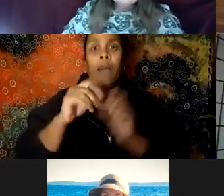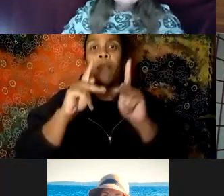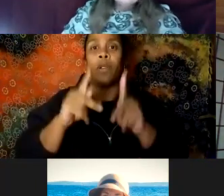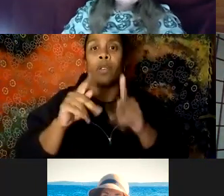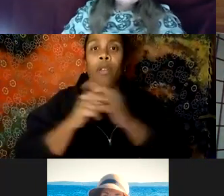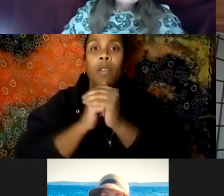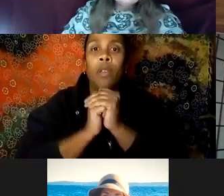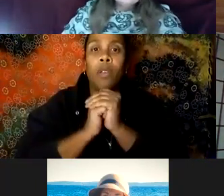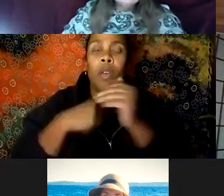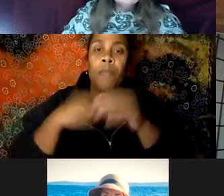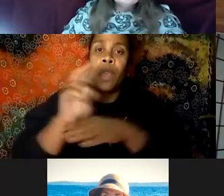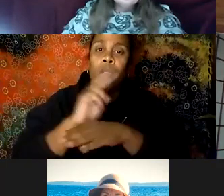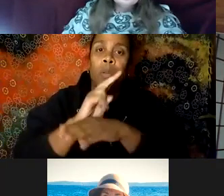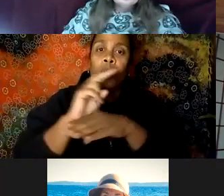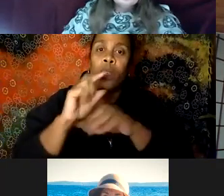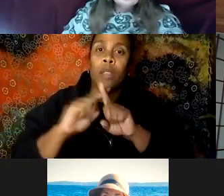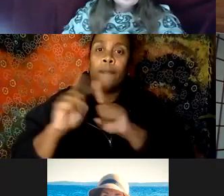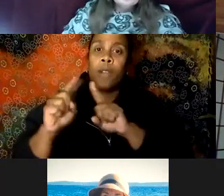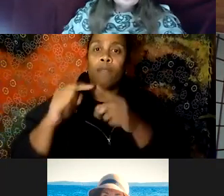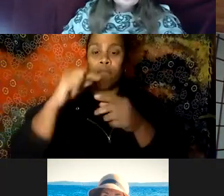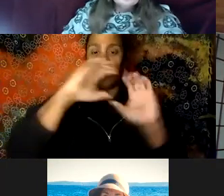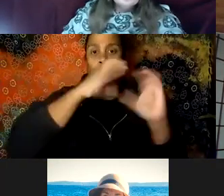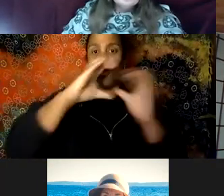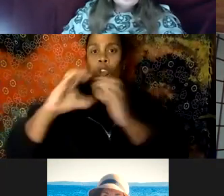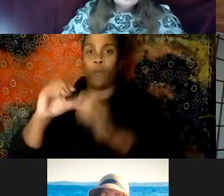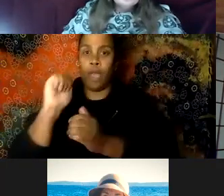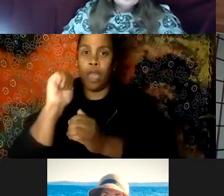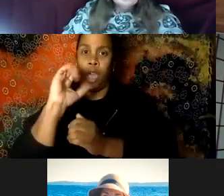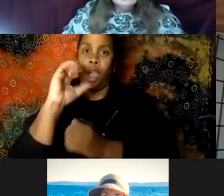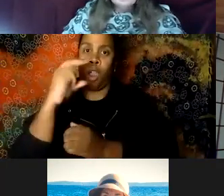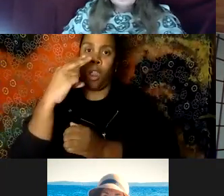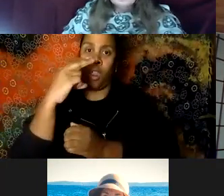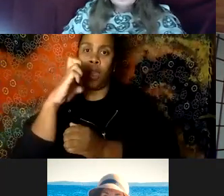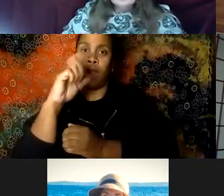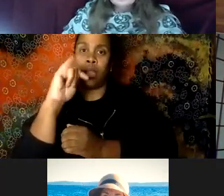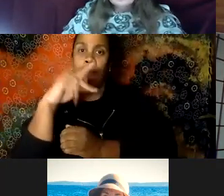describe what it is I see in you. Eyes are a window to the soul. So I'm reading your soul.